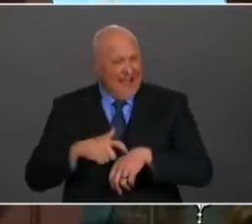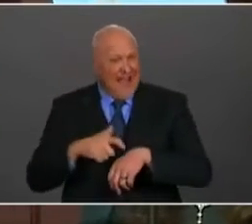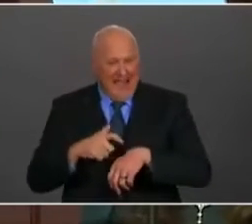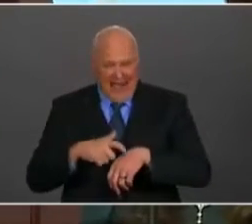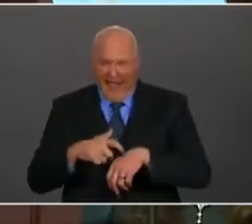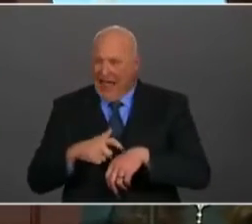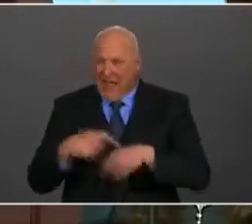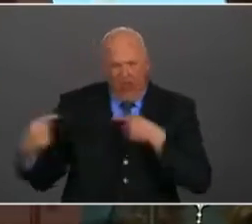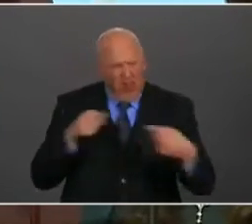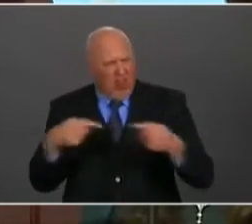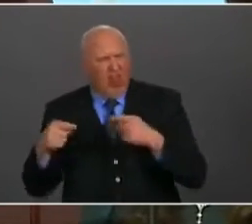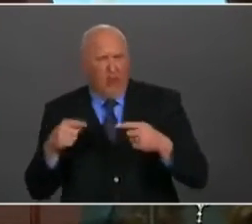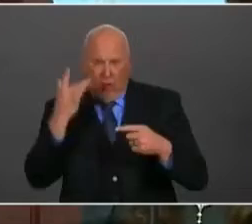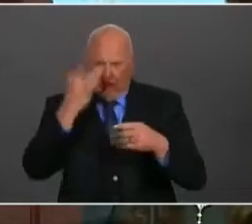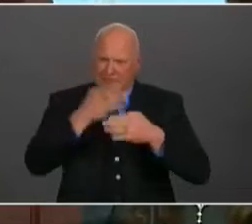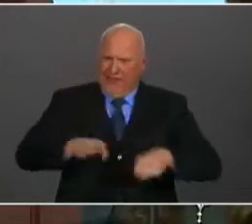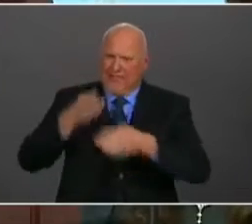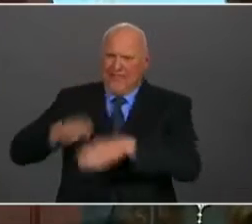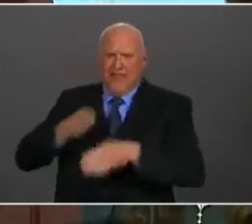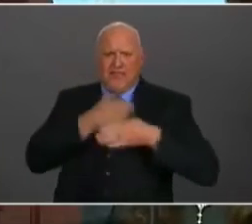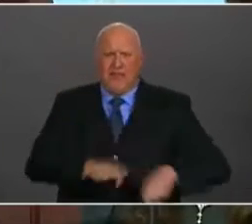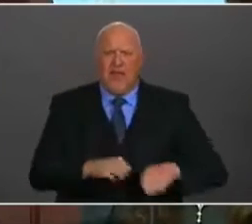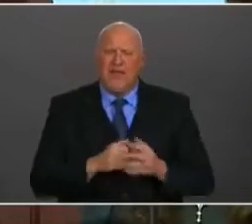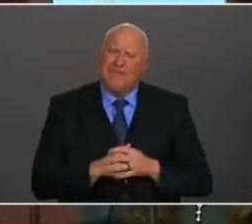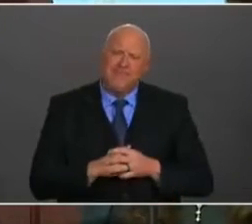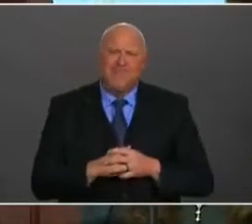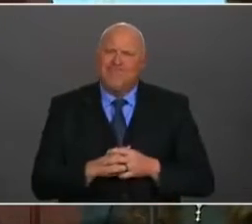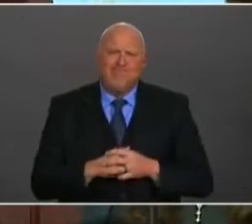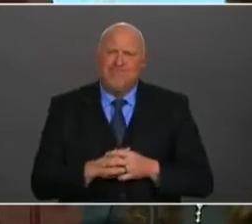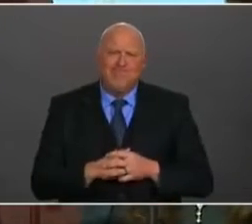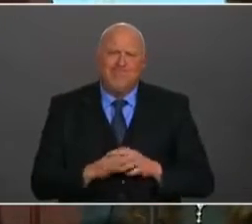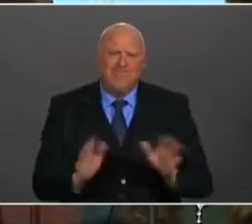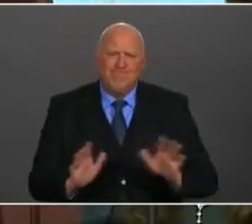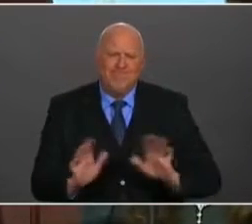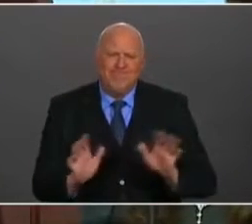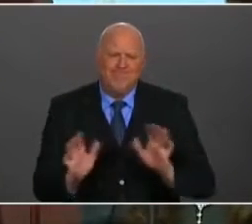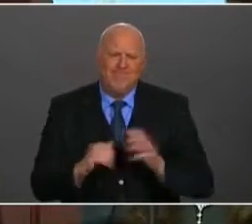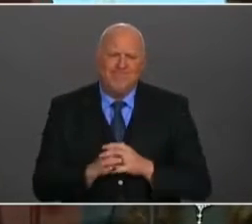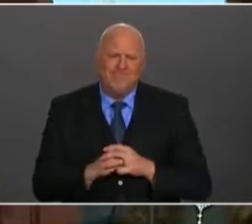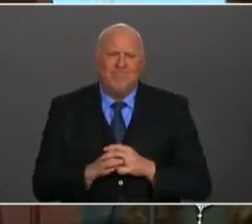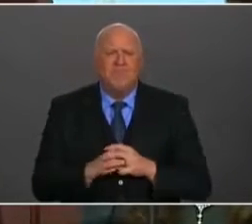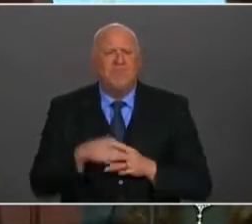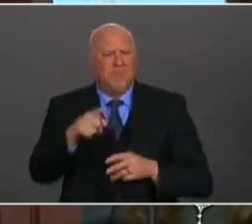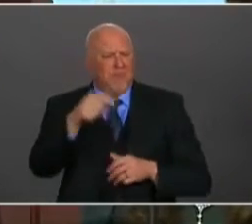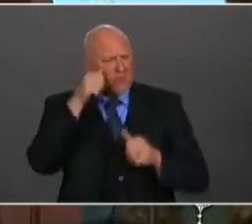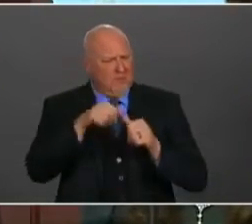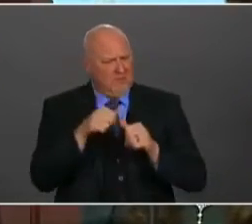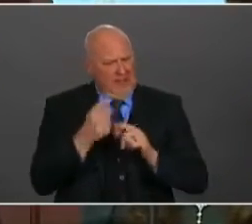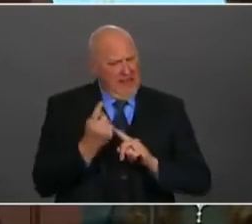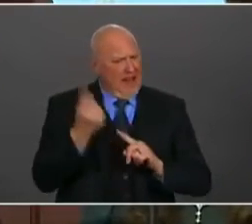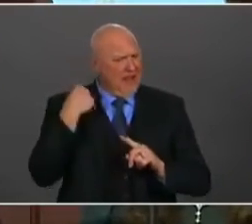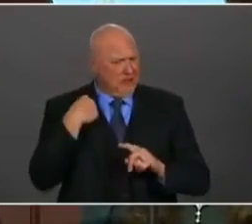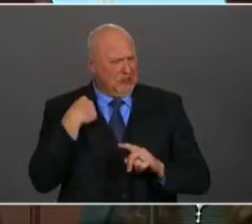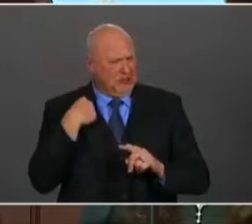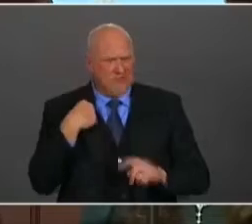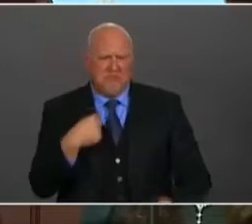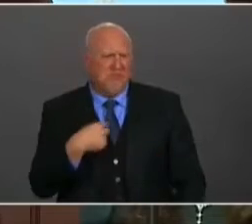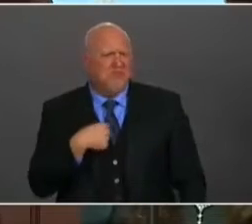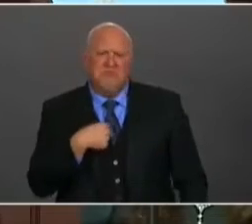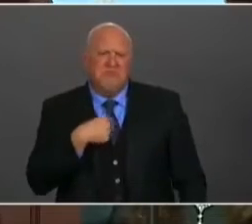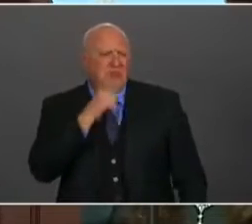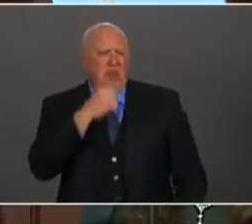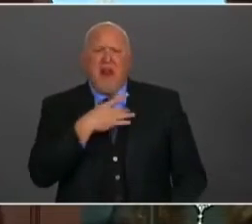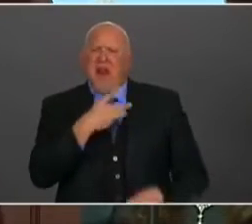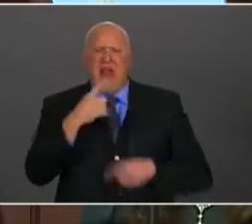year that I have very little interest and patience in fighting the so-called culture wars. Every good and